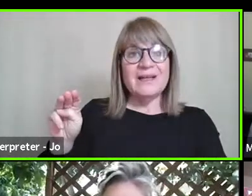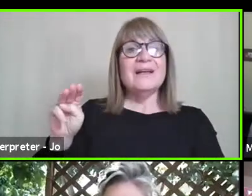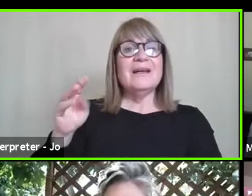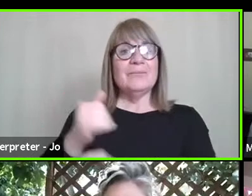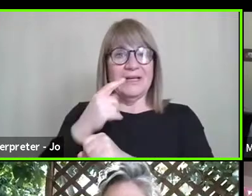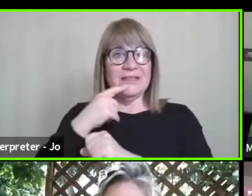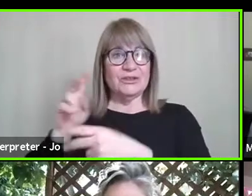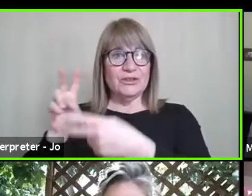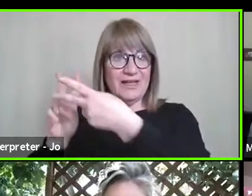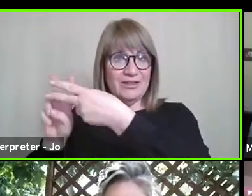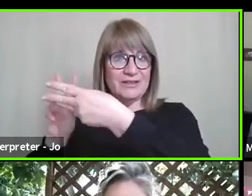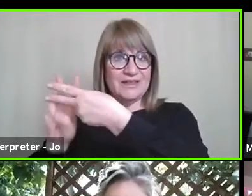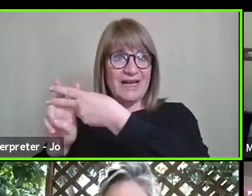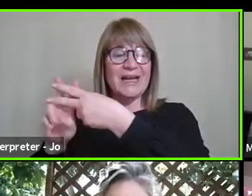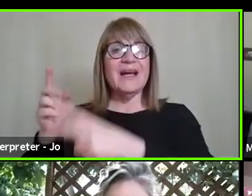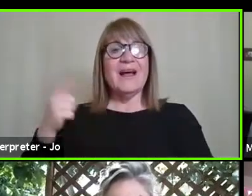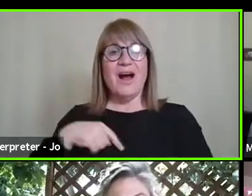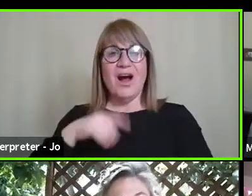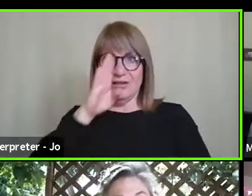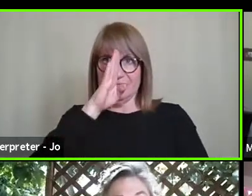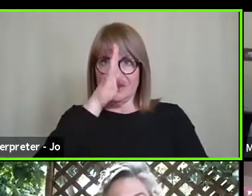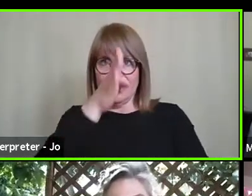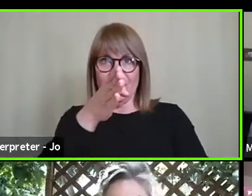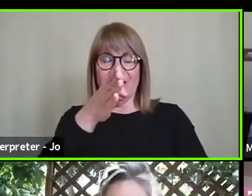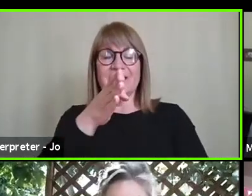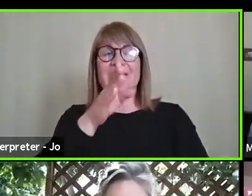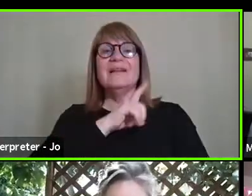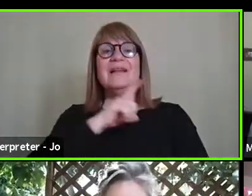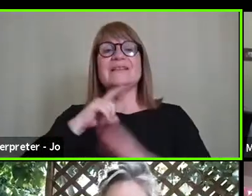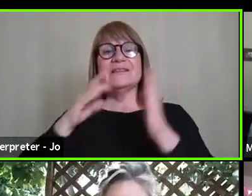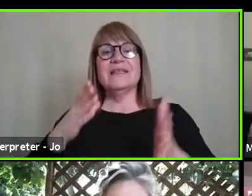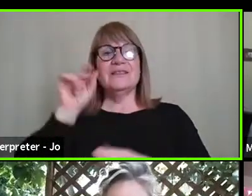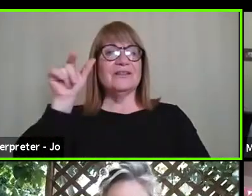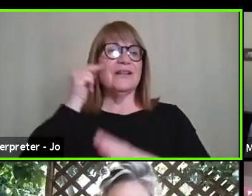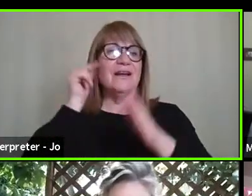our target legislators and the governor as well